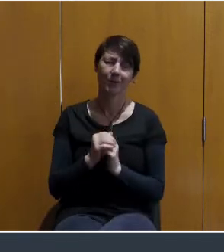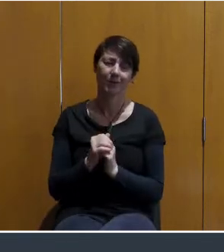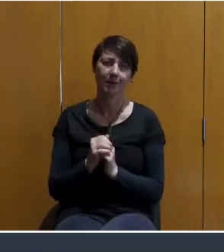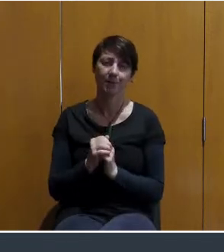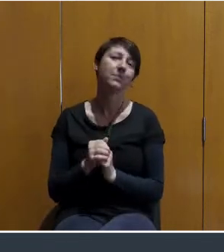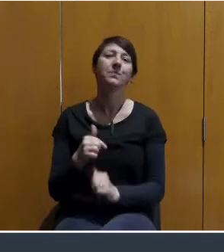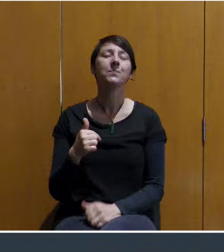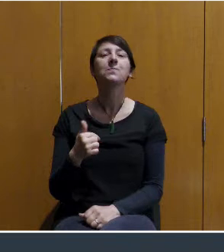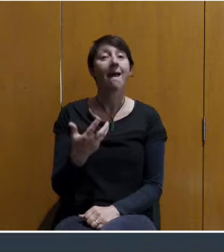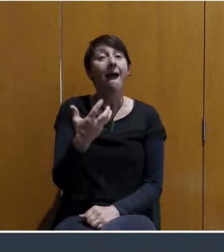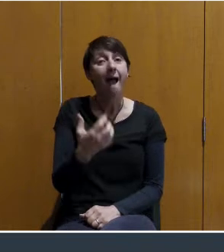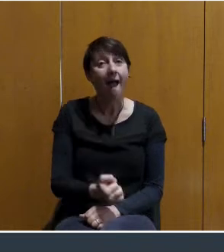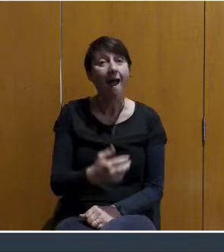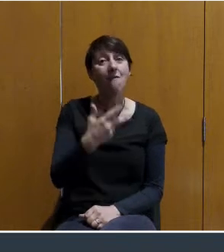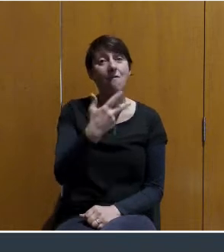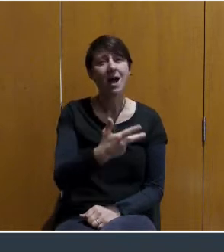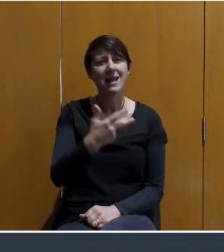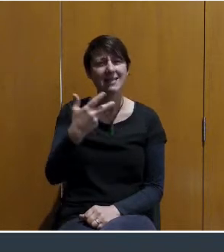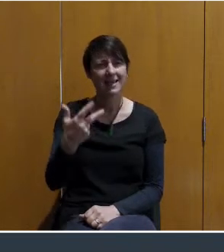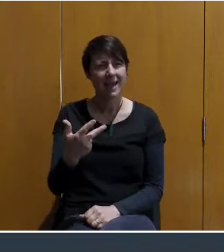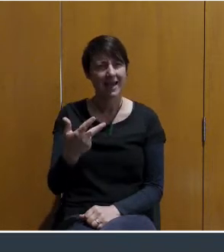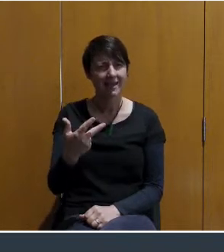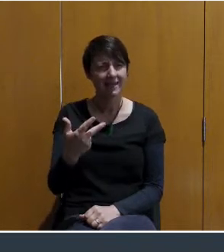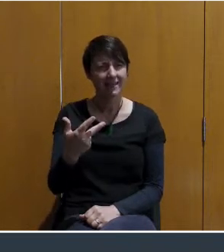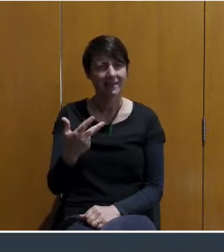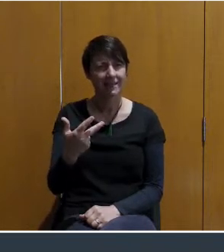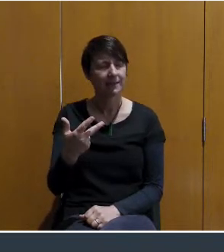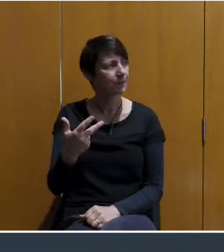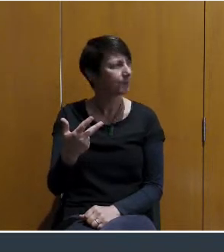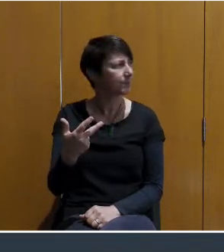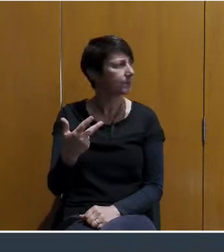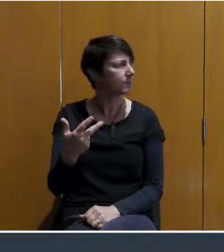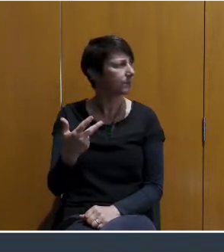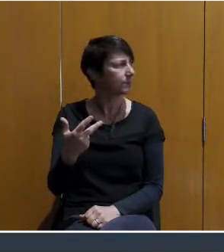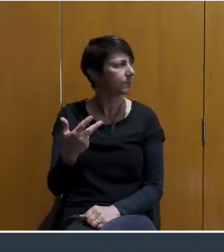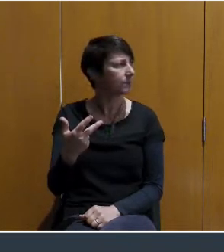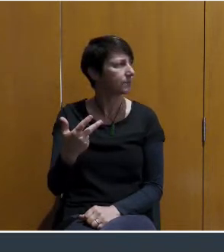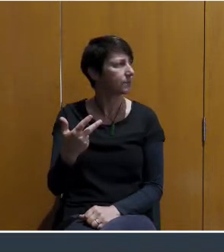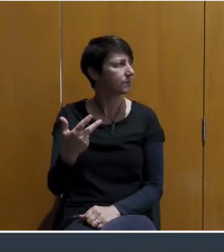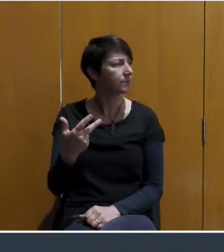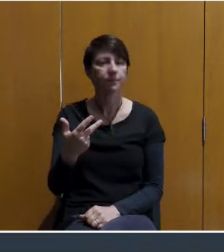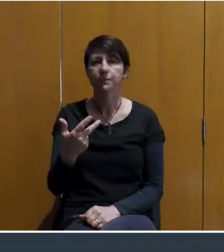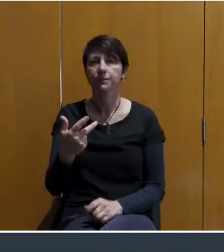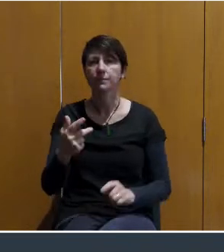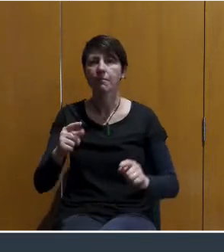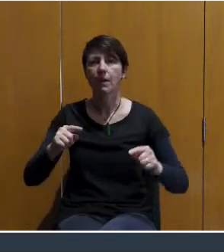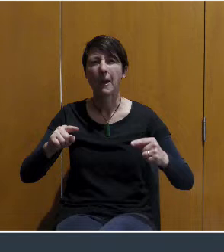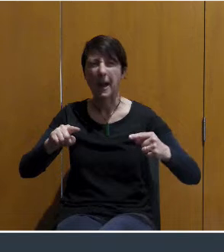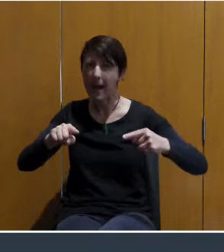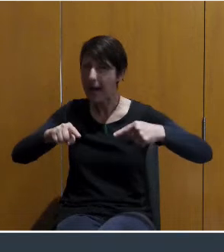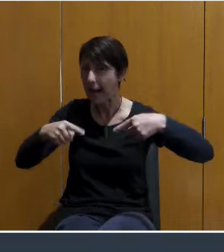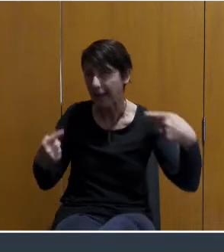have 88 predations on nests here in this graph. You can actually see that 10%